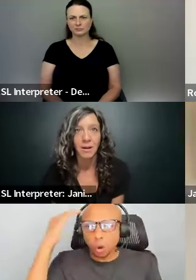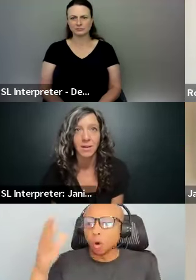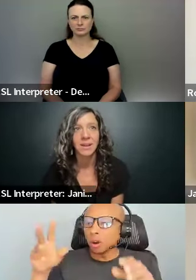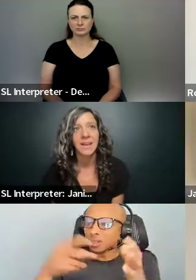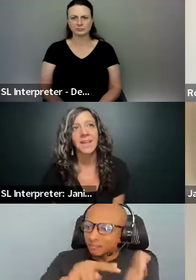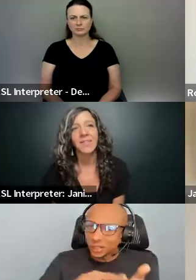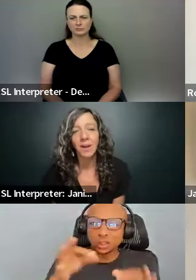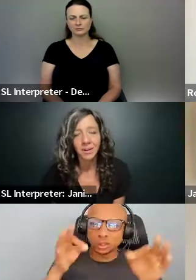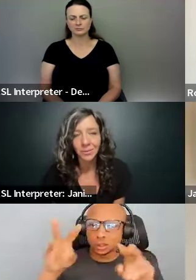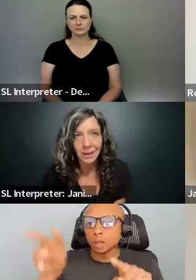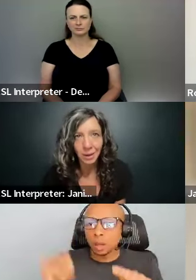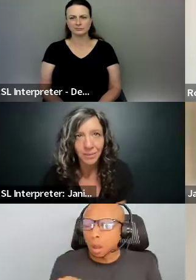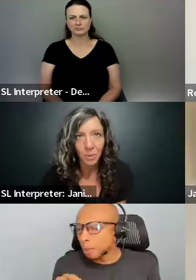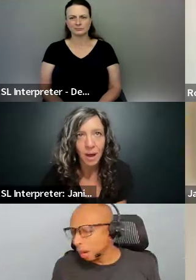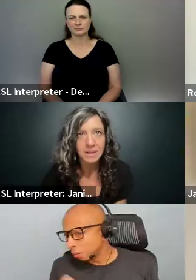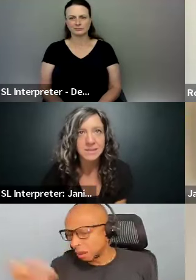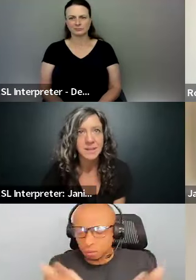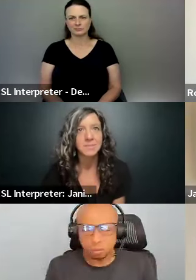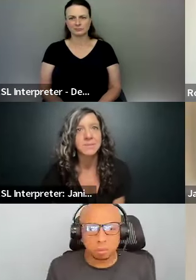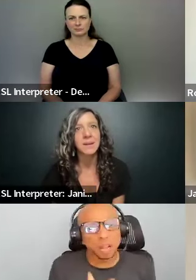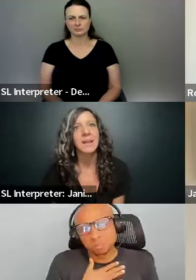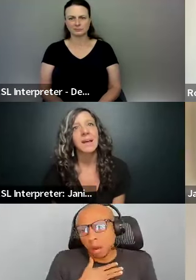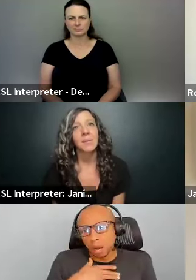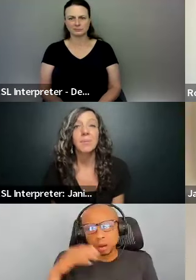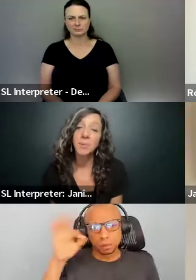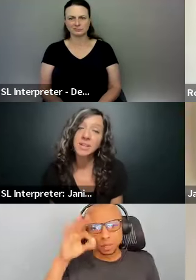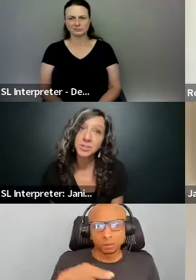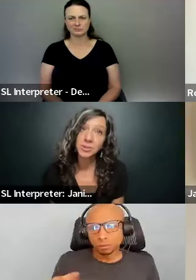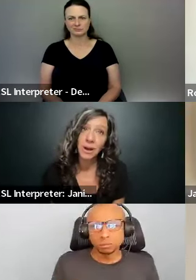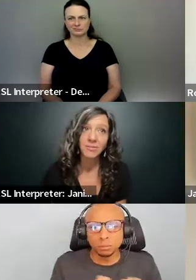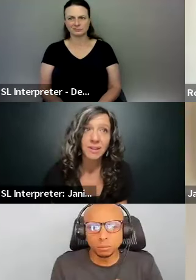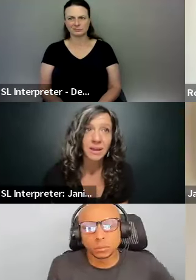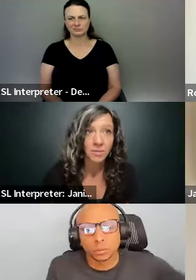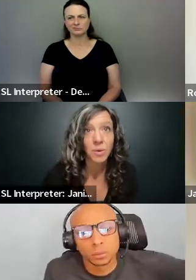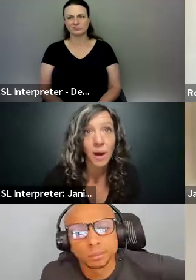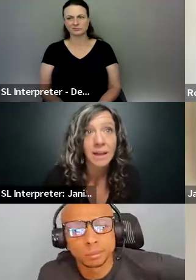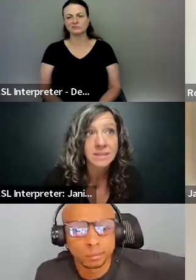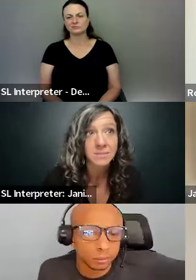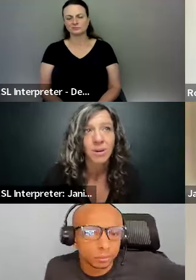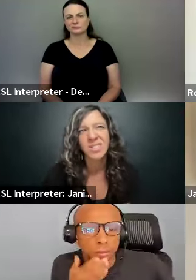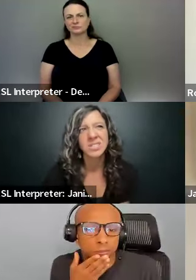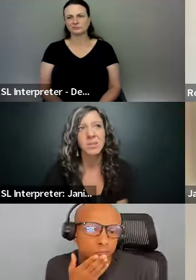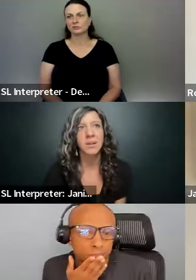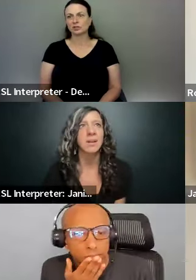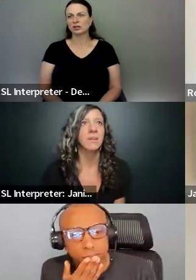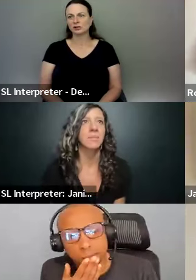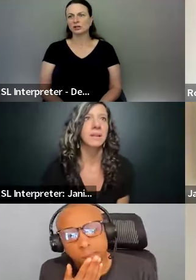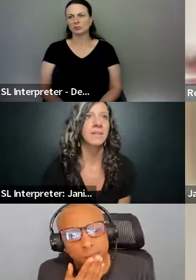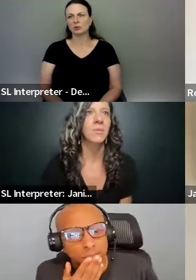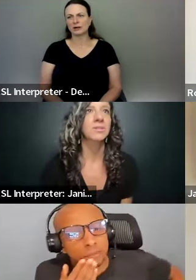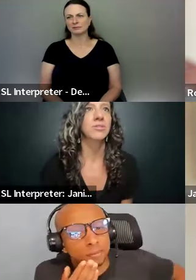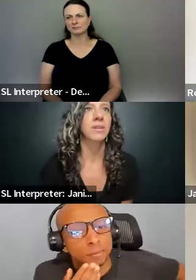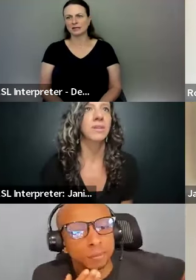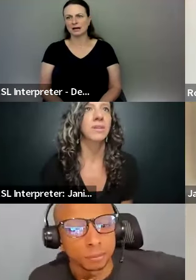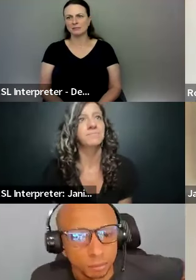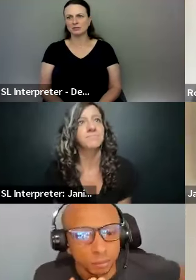technical background, they're not going to really care about the why sometimes. But people that do, I feel like the why is important. Just a little bit of an opinion.